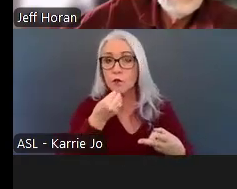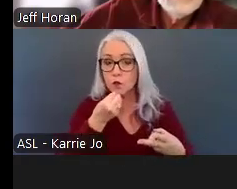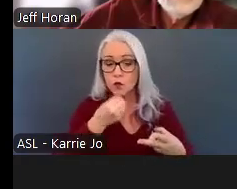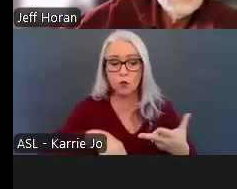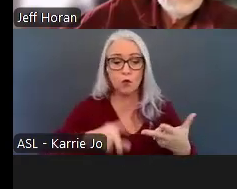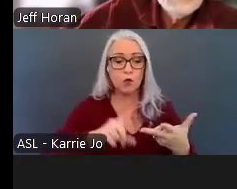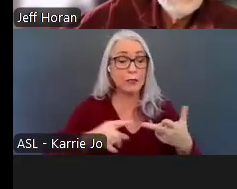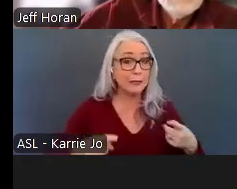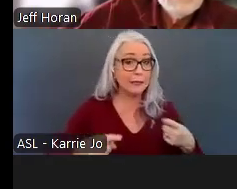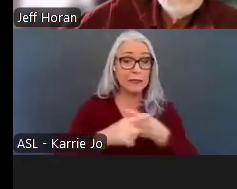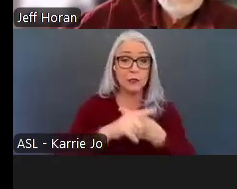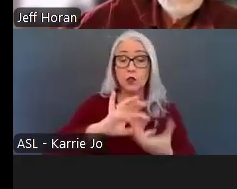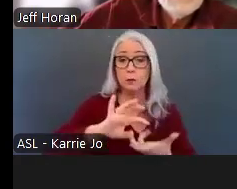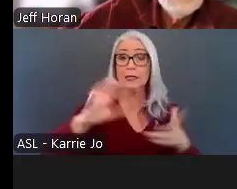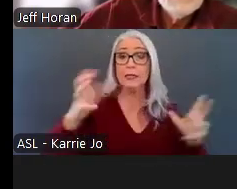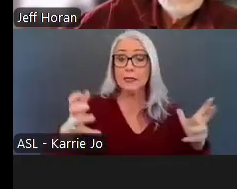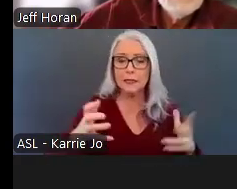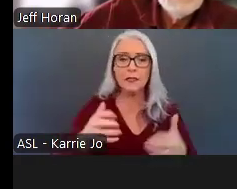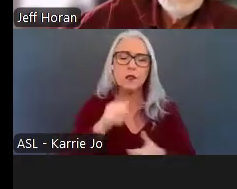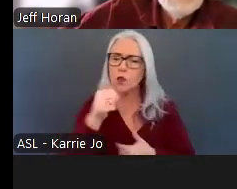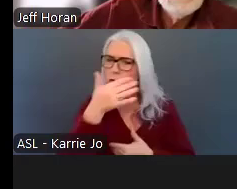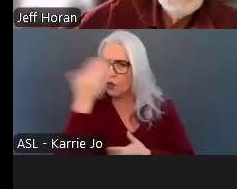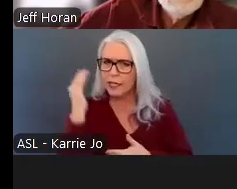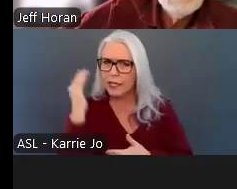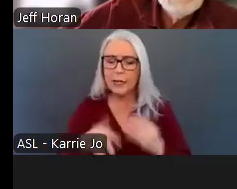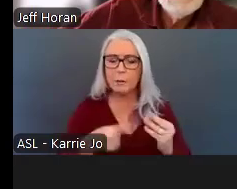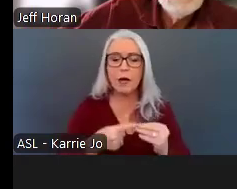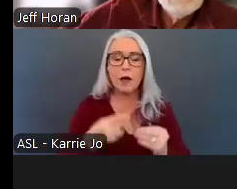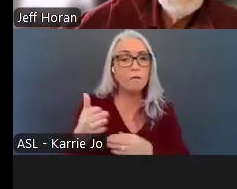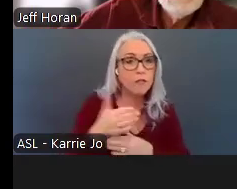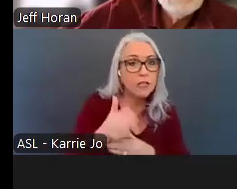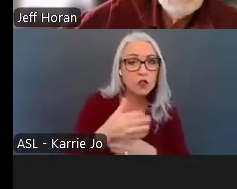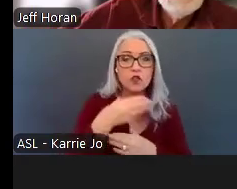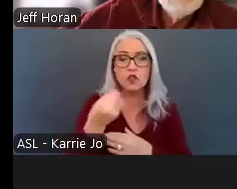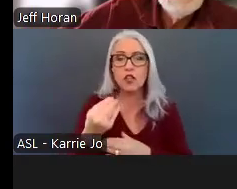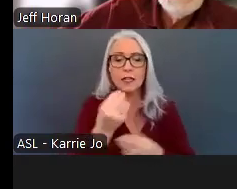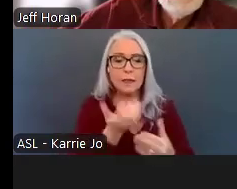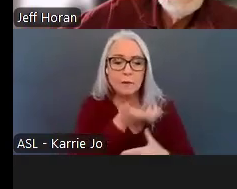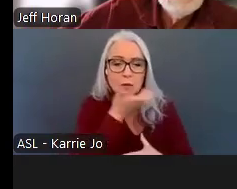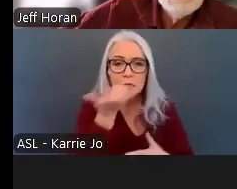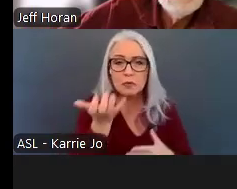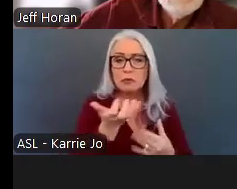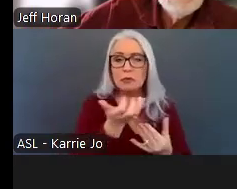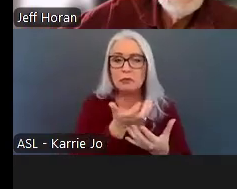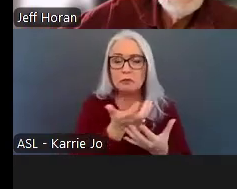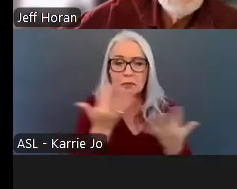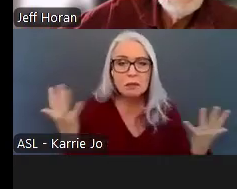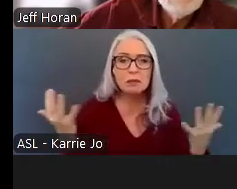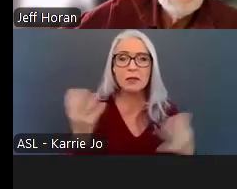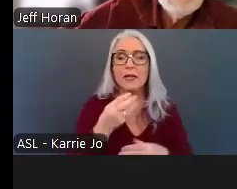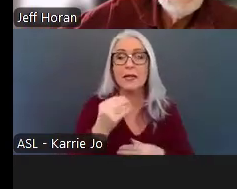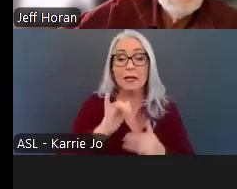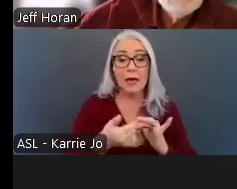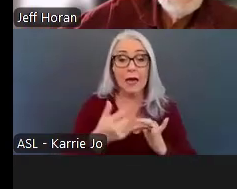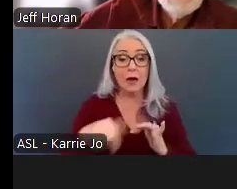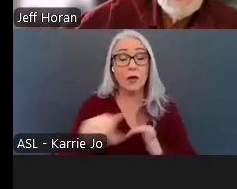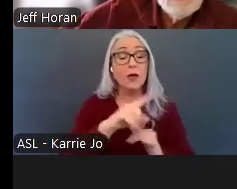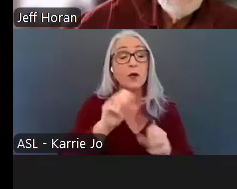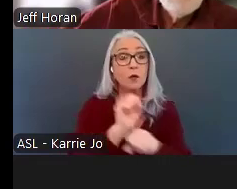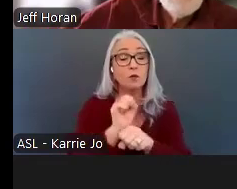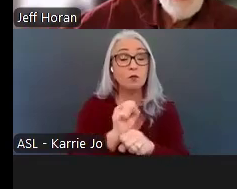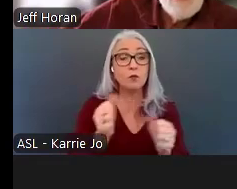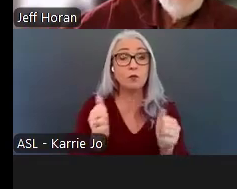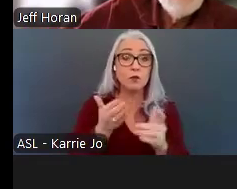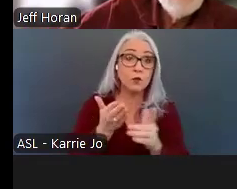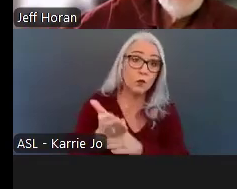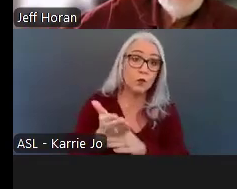disturbance, not forgetting about fish in terms of riparian vegetation, and then thinking about infrastructure and the role of infrastructure on the landscape for fish and